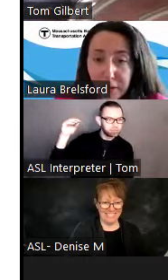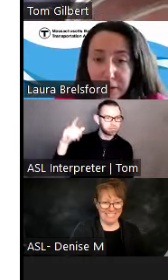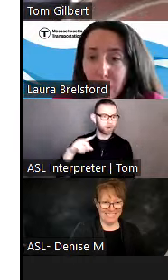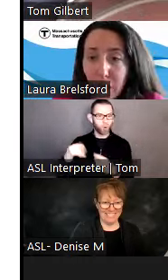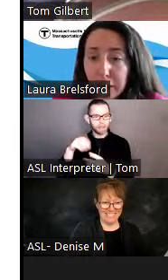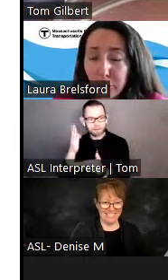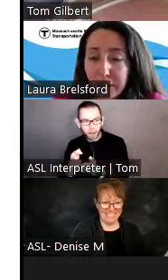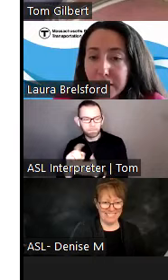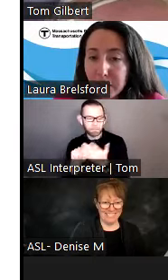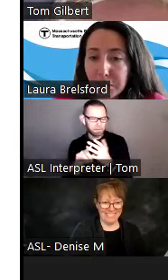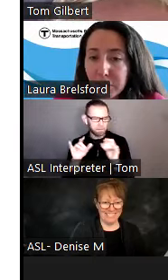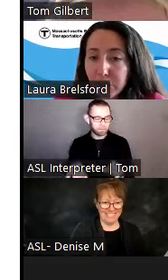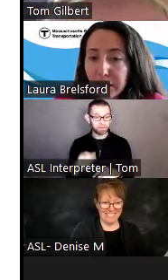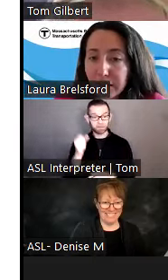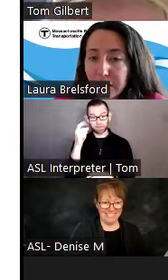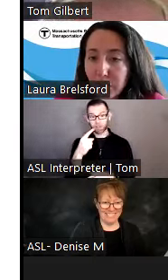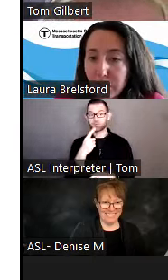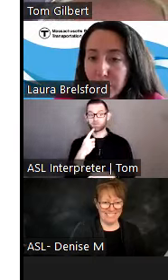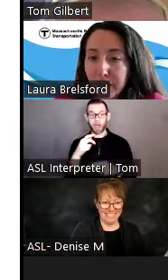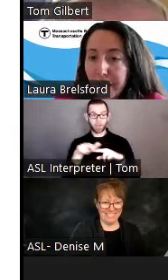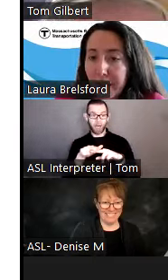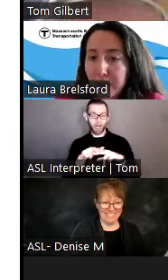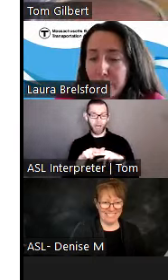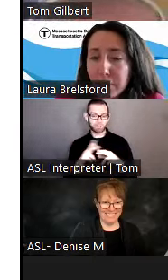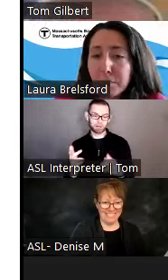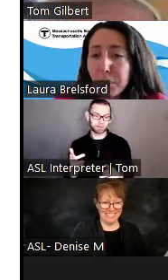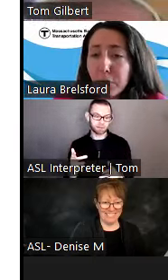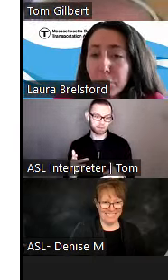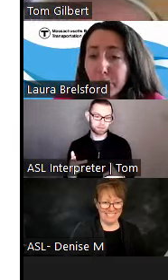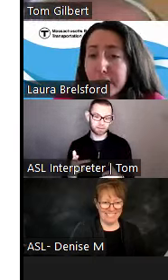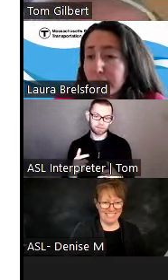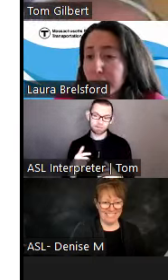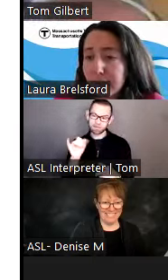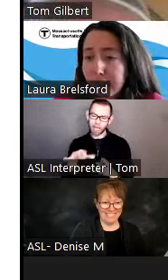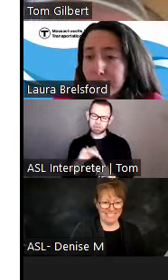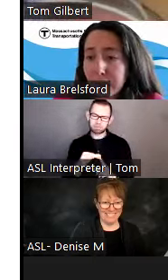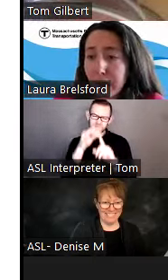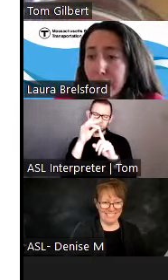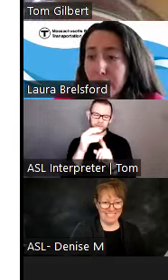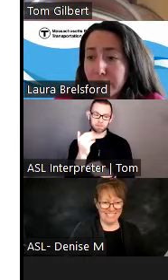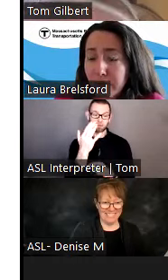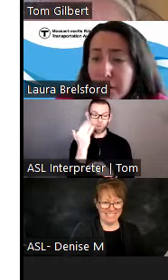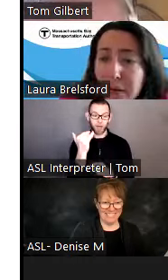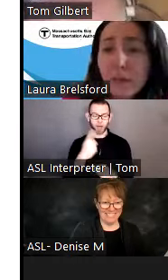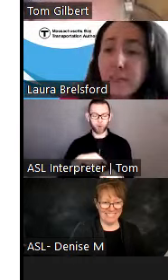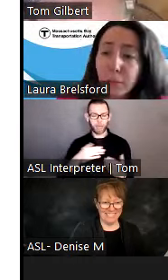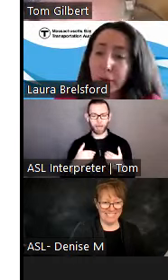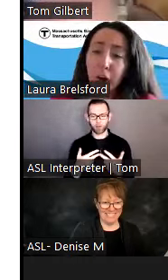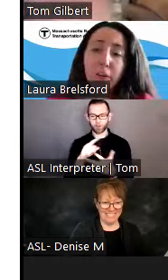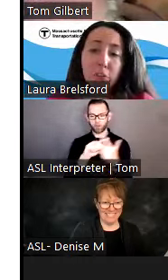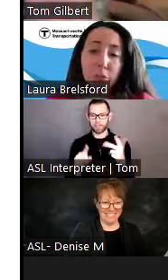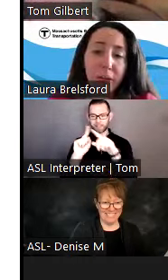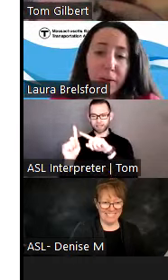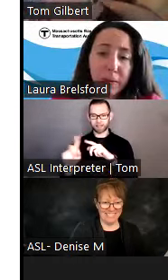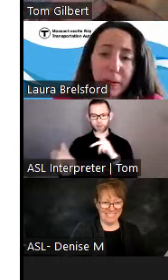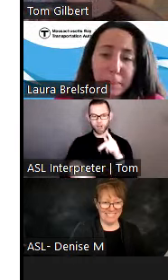line is a big unique in that we currently have 3 different types of subway